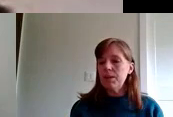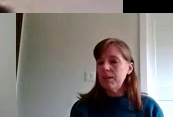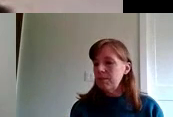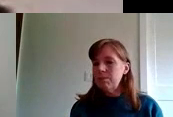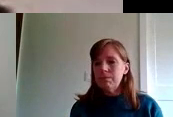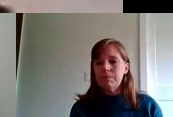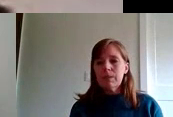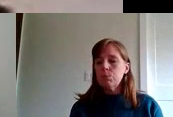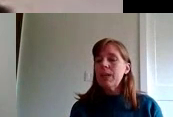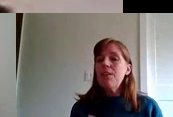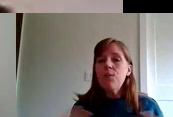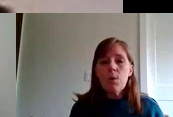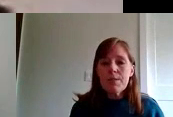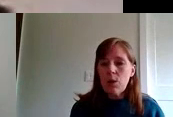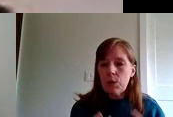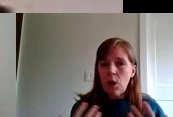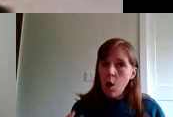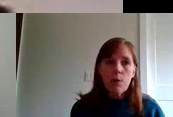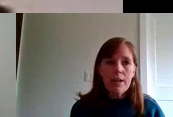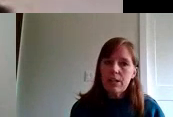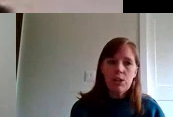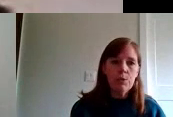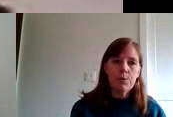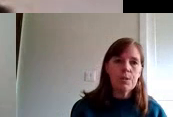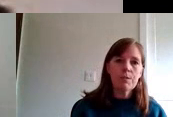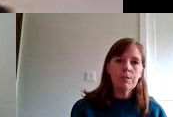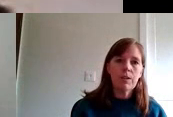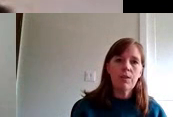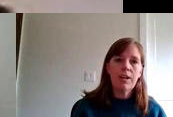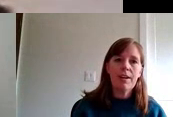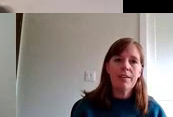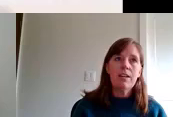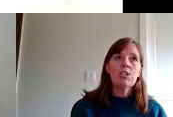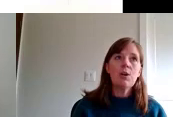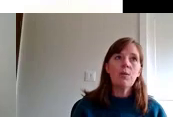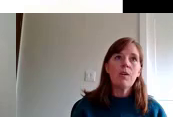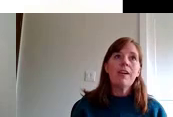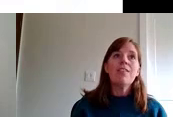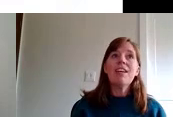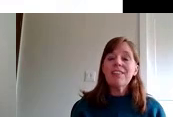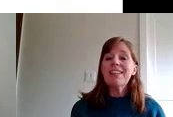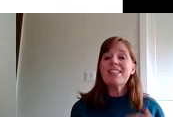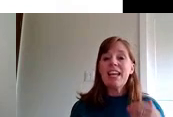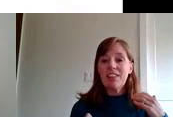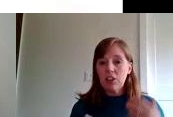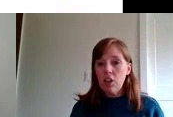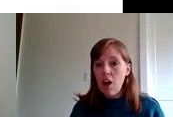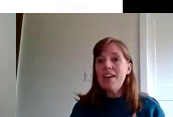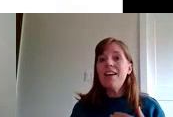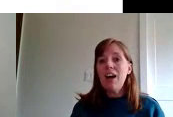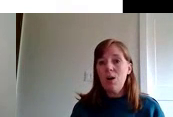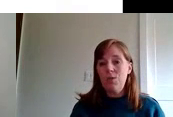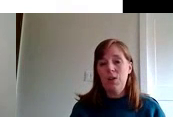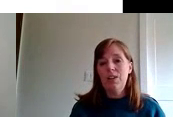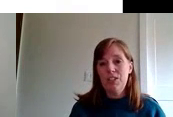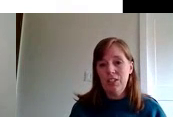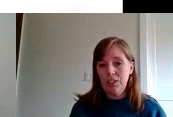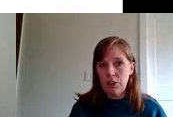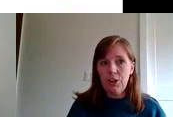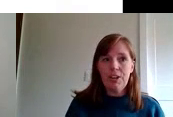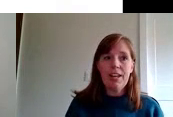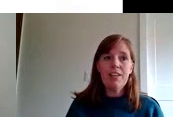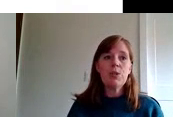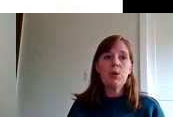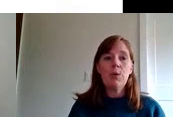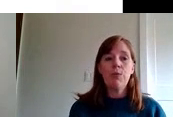of the platforms that we already use. Okay, so there is a lot out there